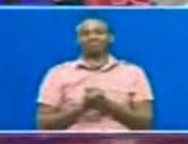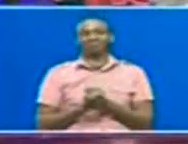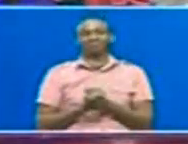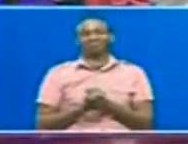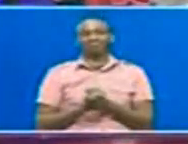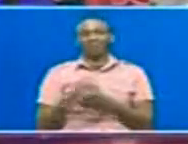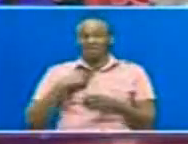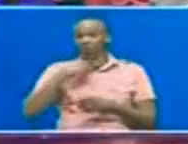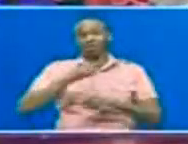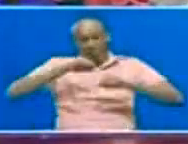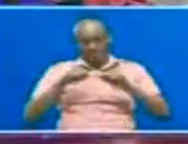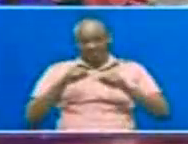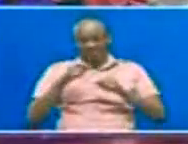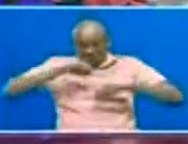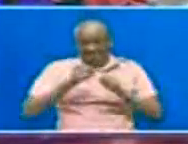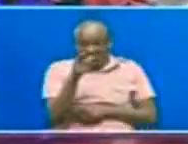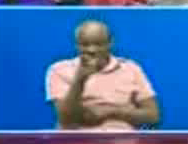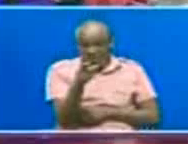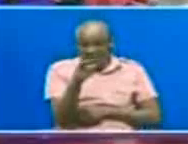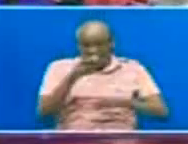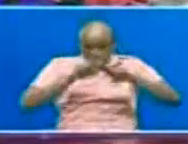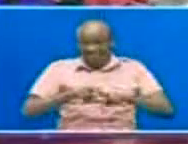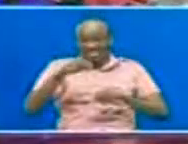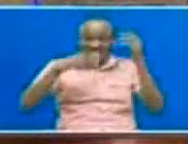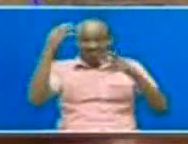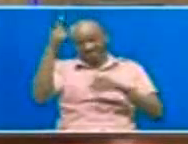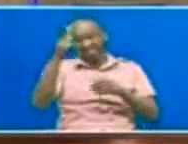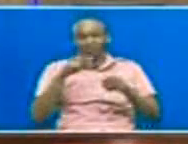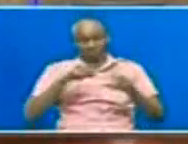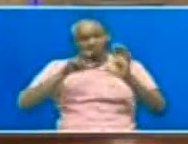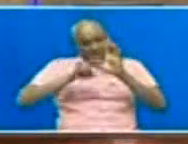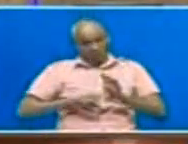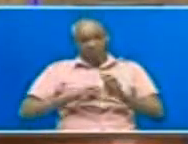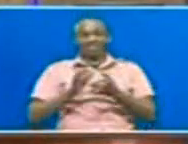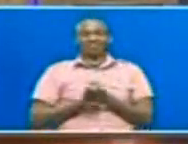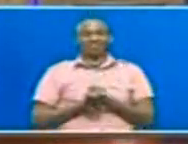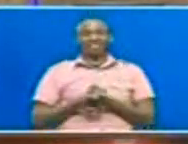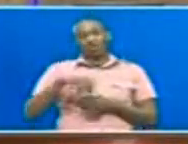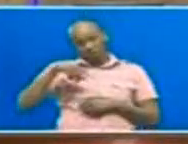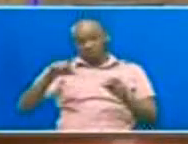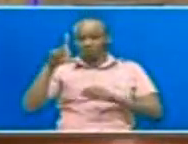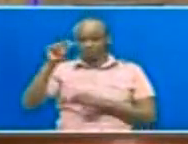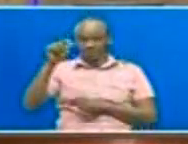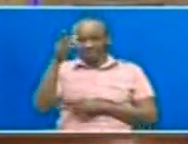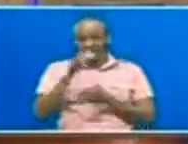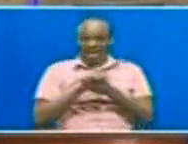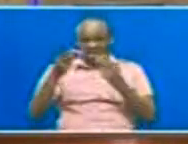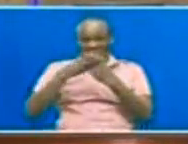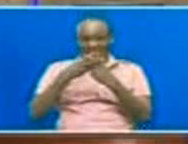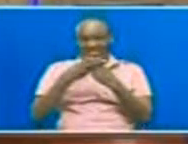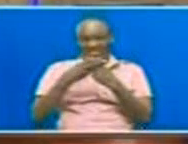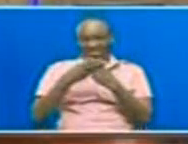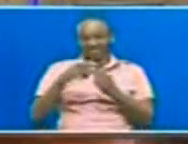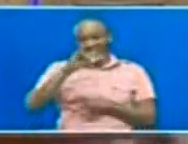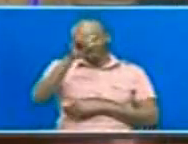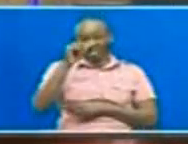bench. On the bench. On the bench in heaven. Yes. Keep tweeting at Koinange Jeff. The hashtag